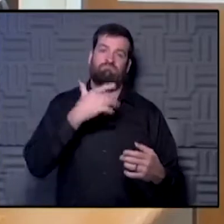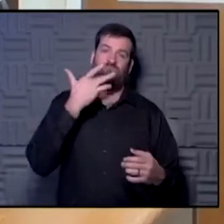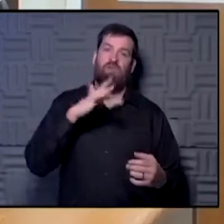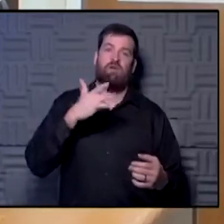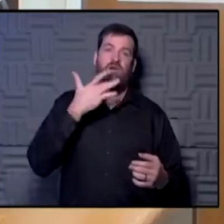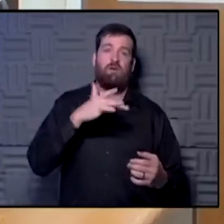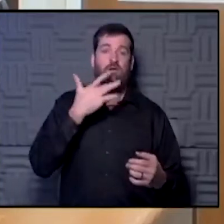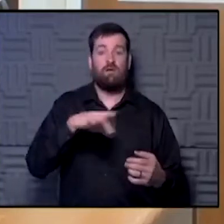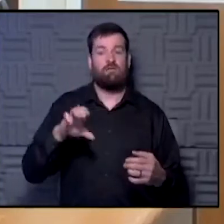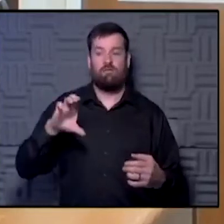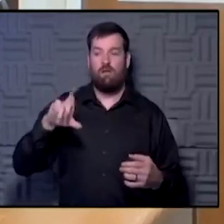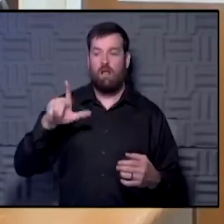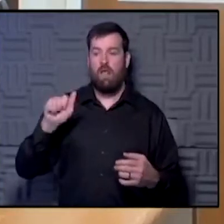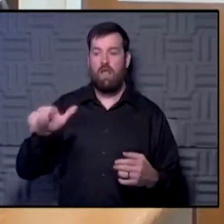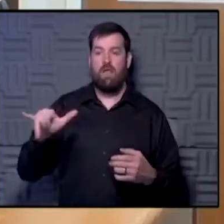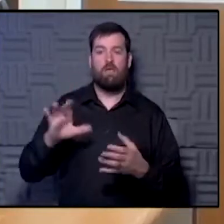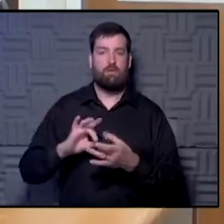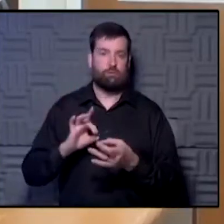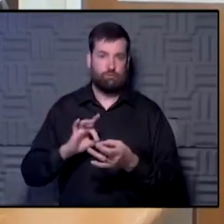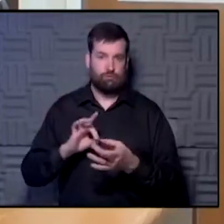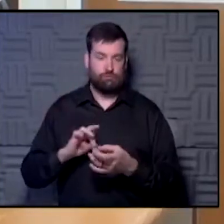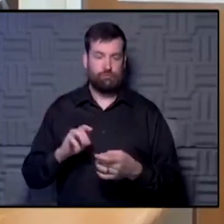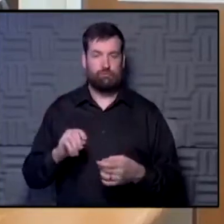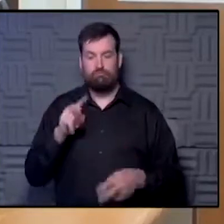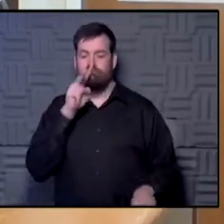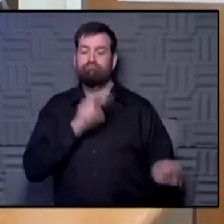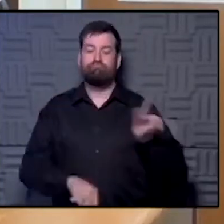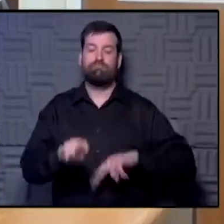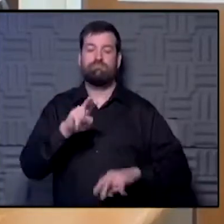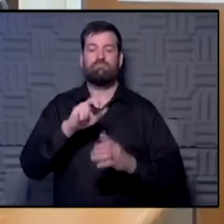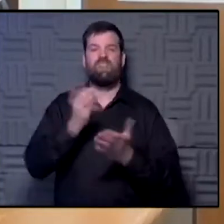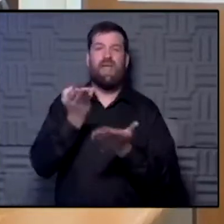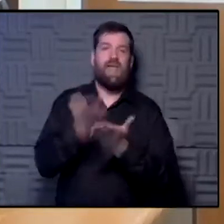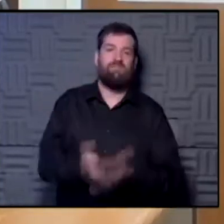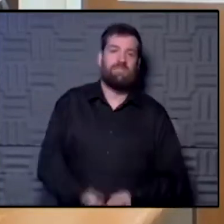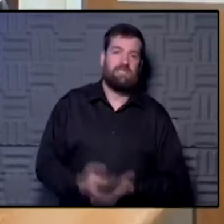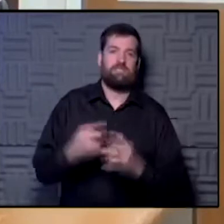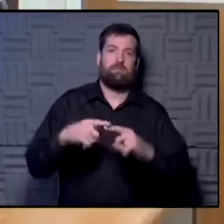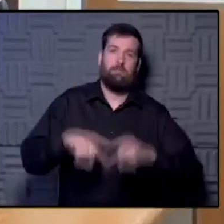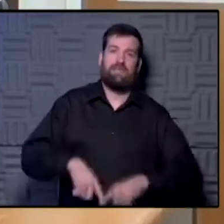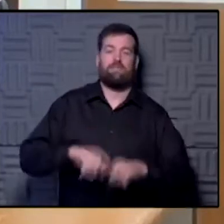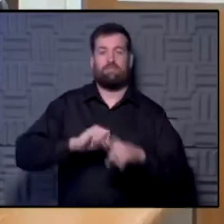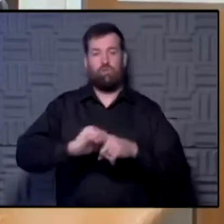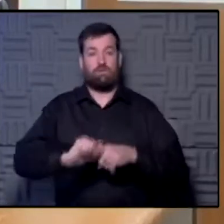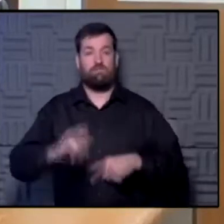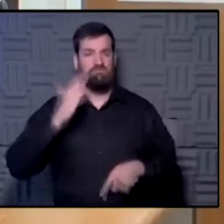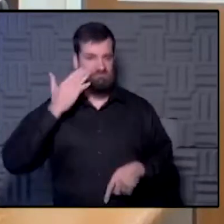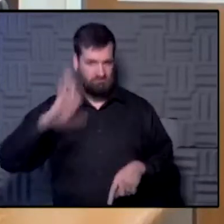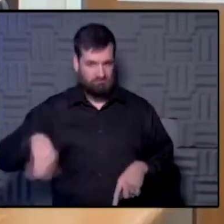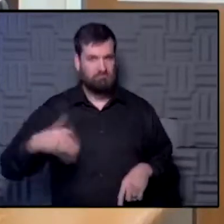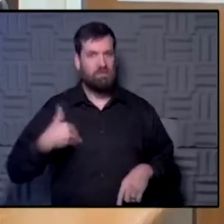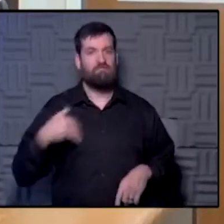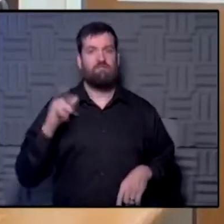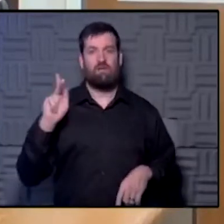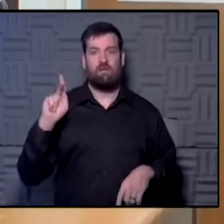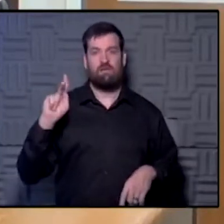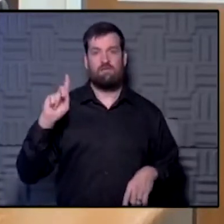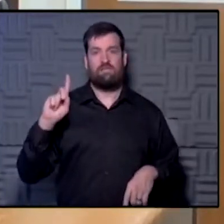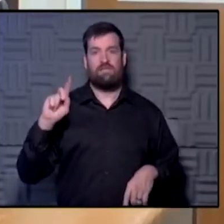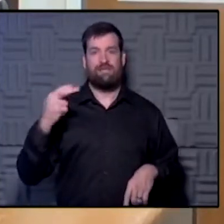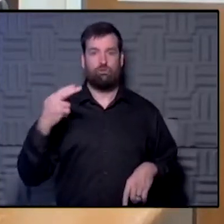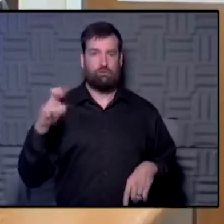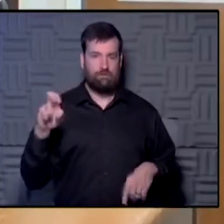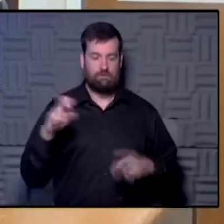as Clay said too, to look at evidence-based practice and know that we have KDHE and the